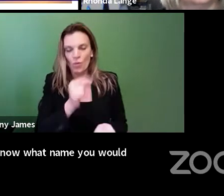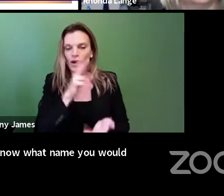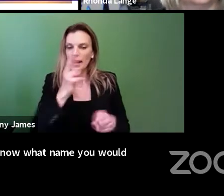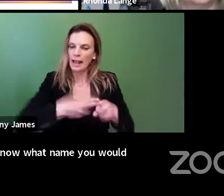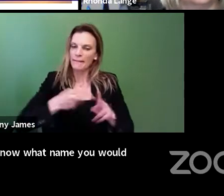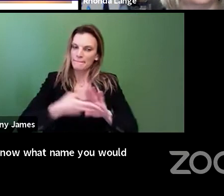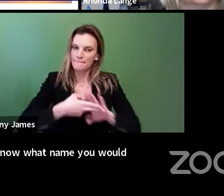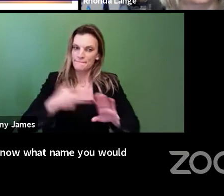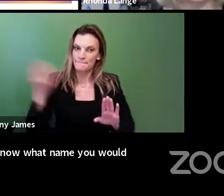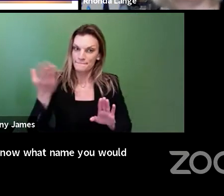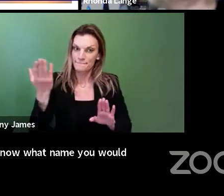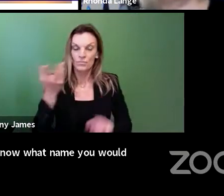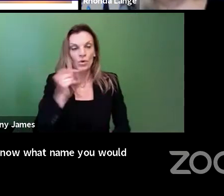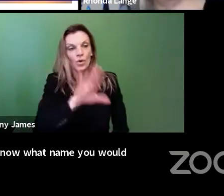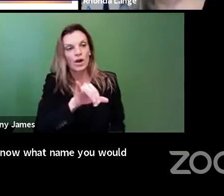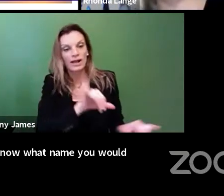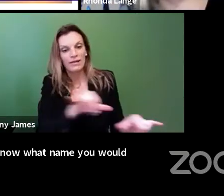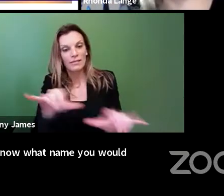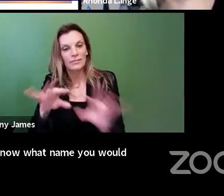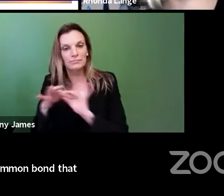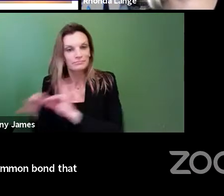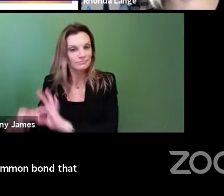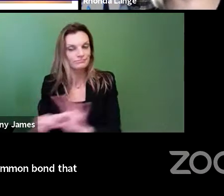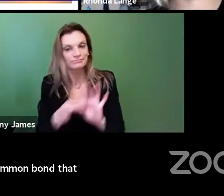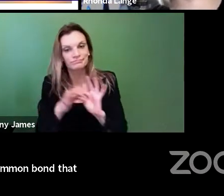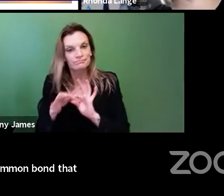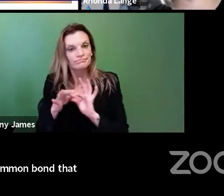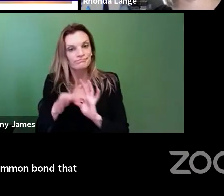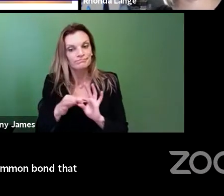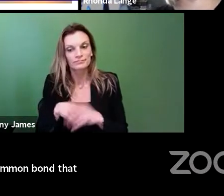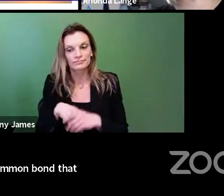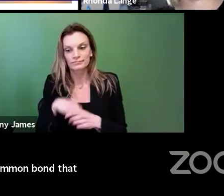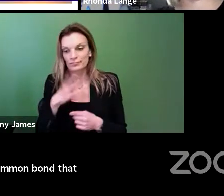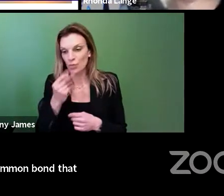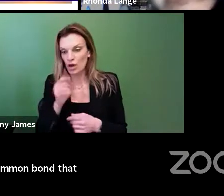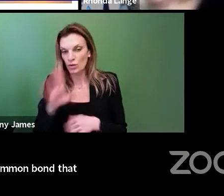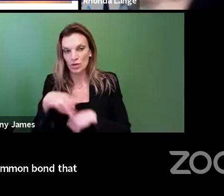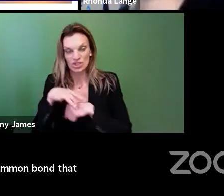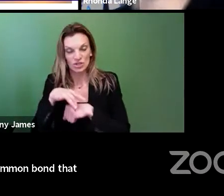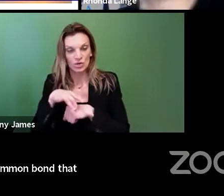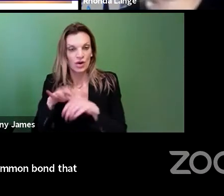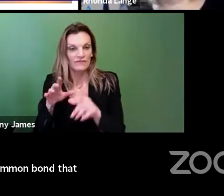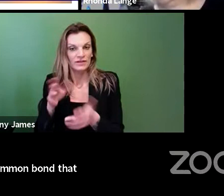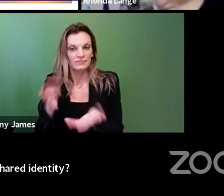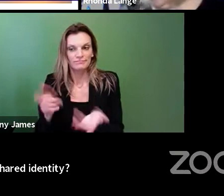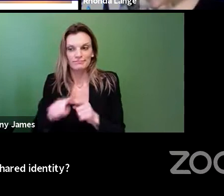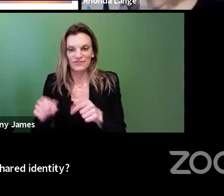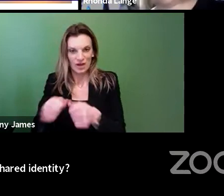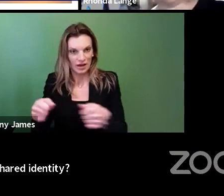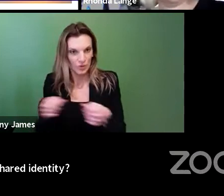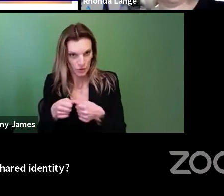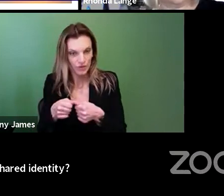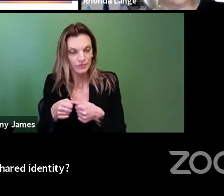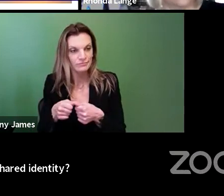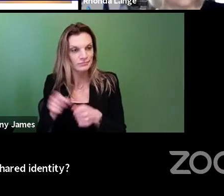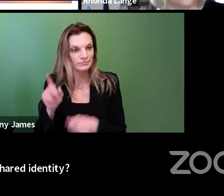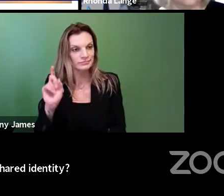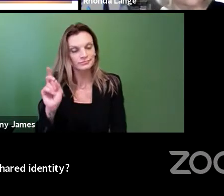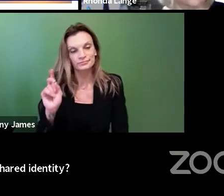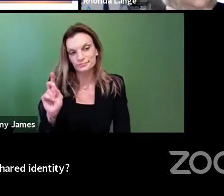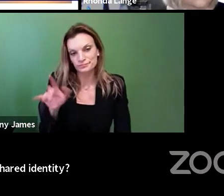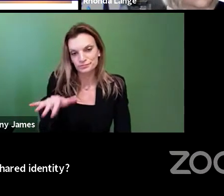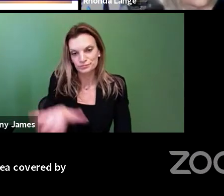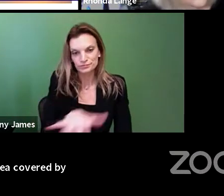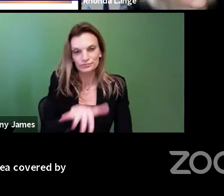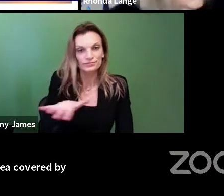that unites your community's shared identity? What is the geographic area covered by your community of